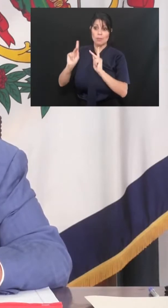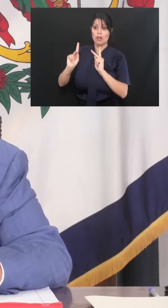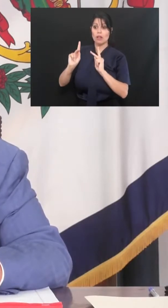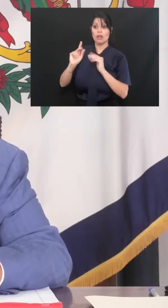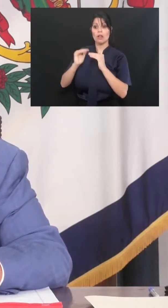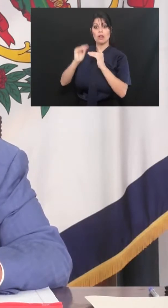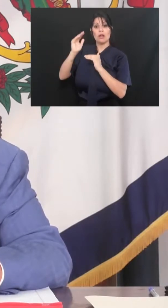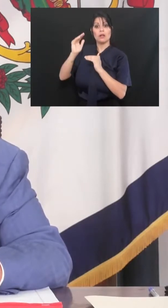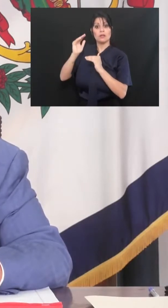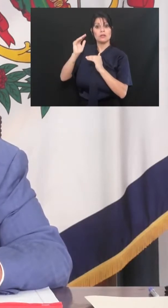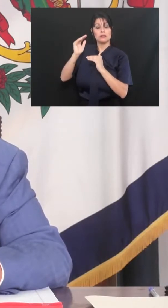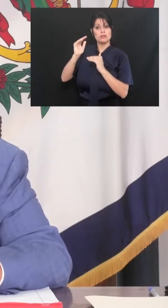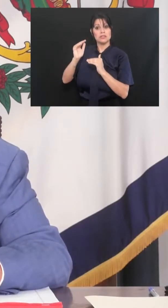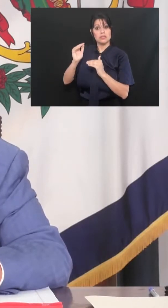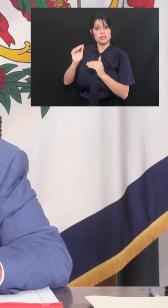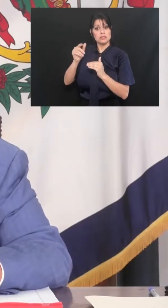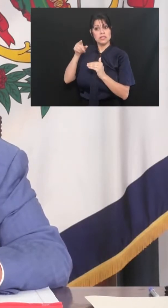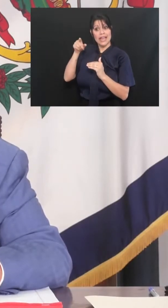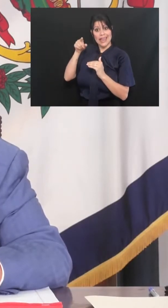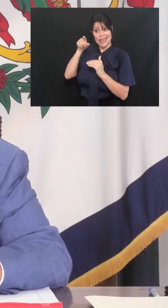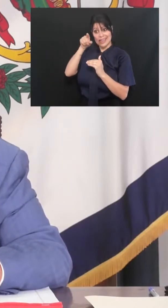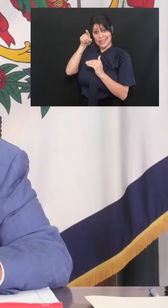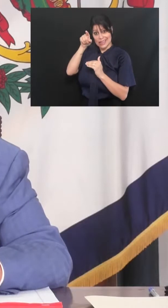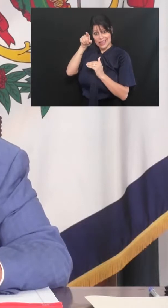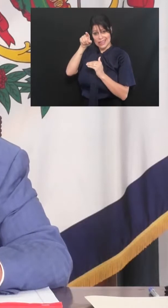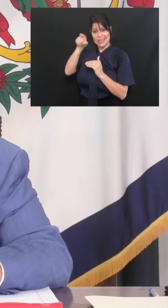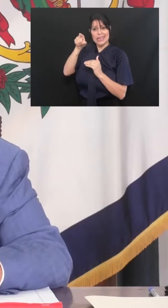have them vaccinated at